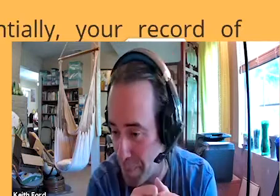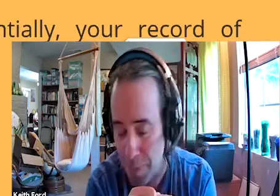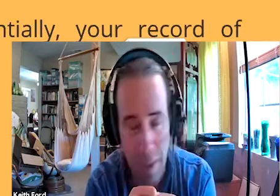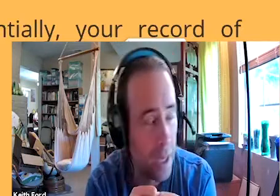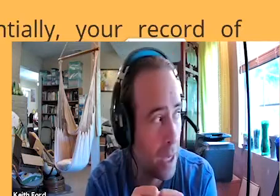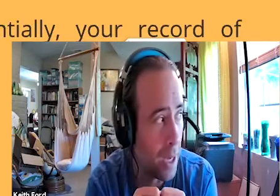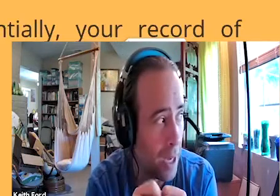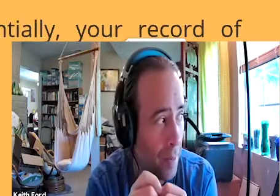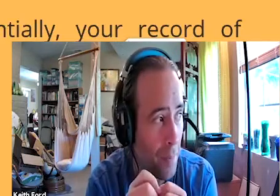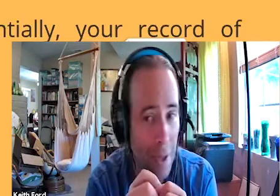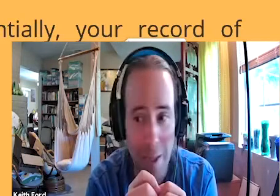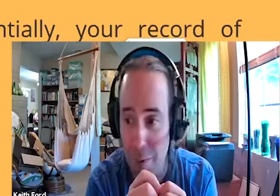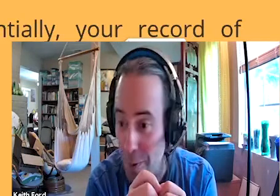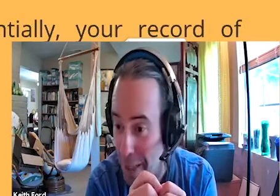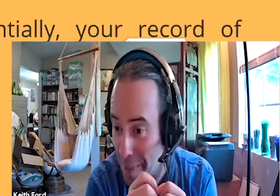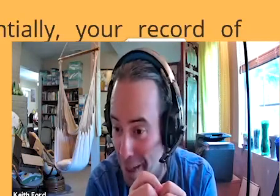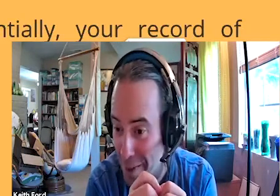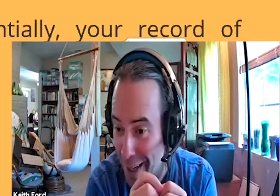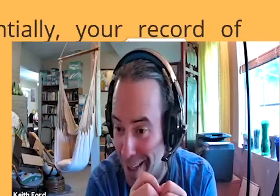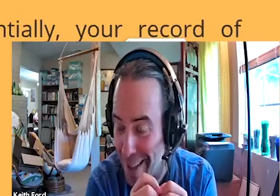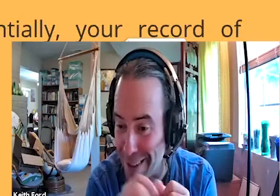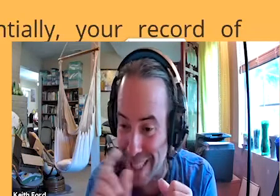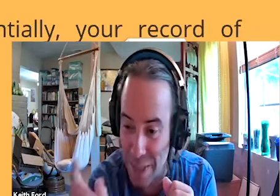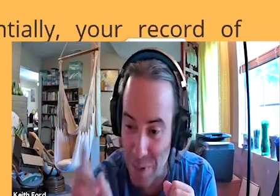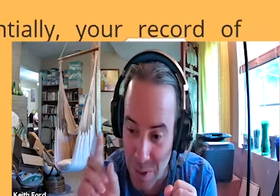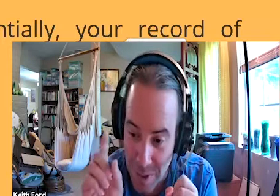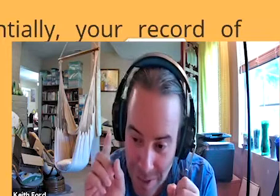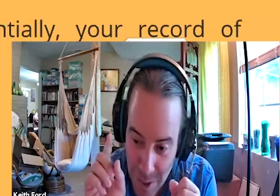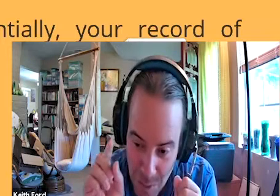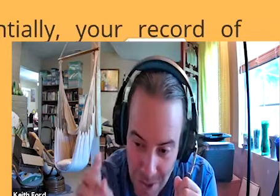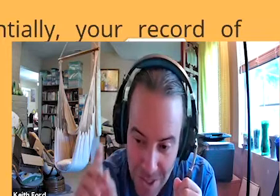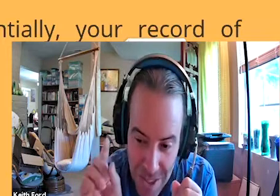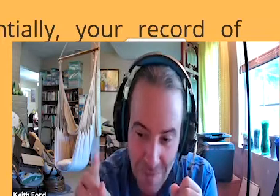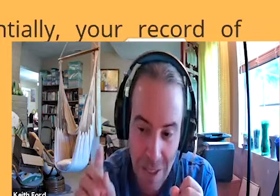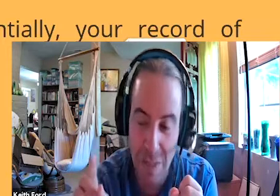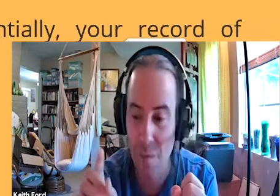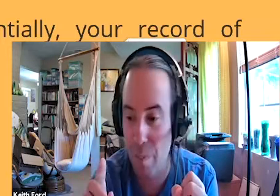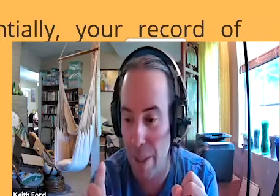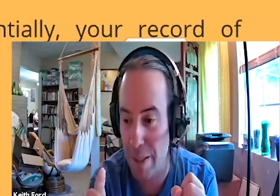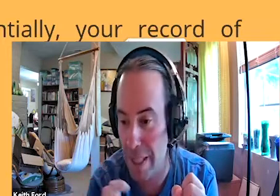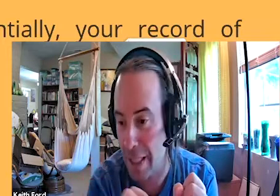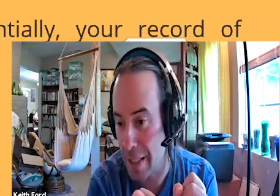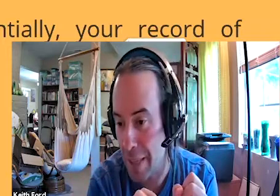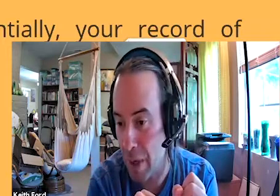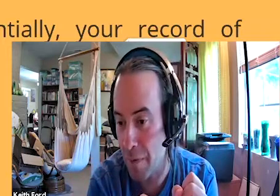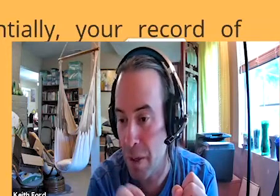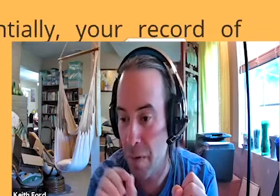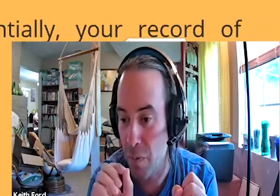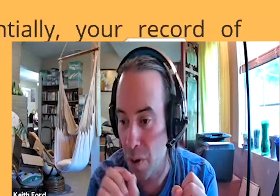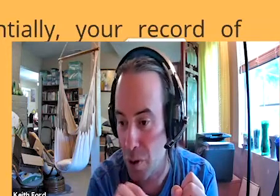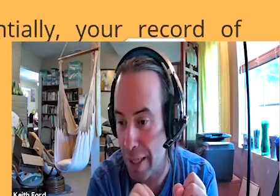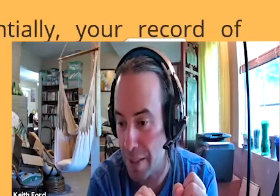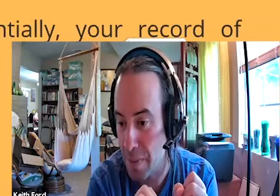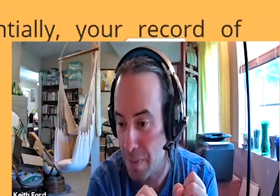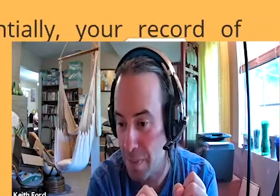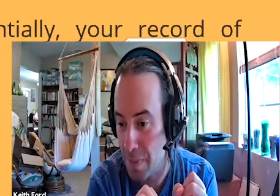gap. In the full-time contract, there is language that specifically forbids taking time off